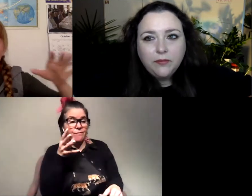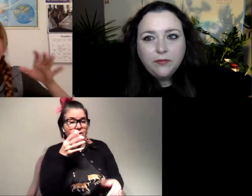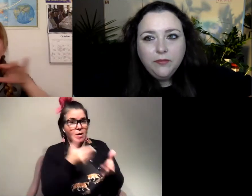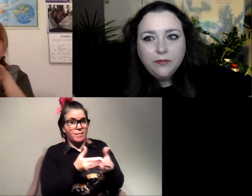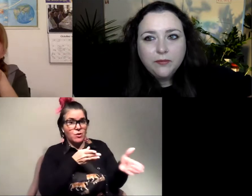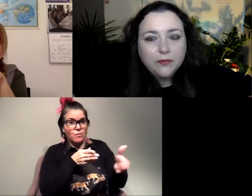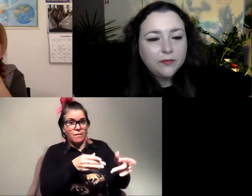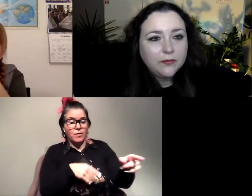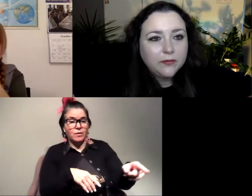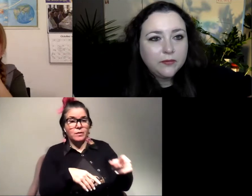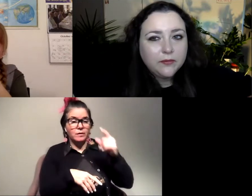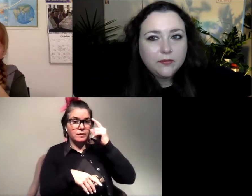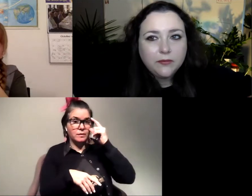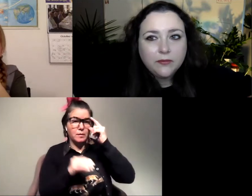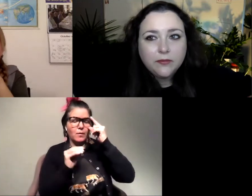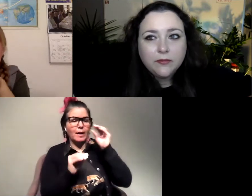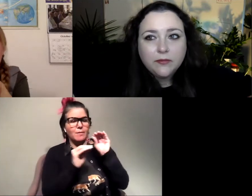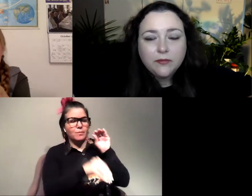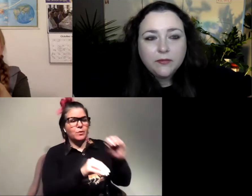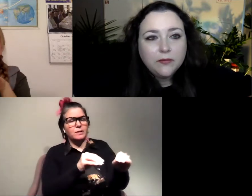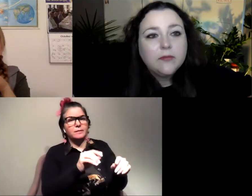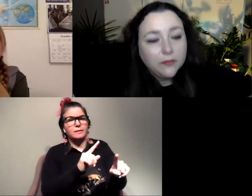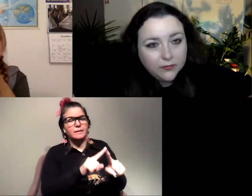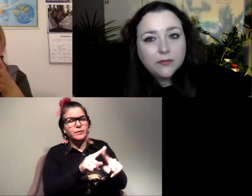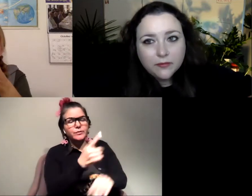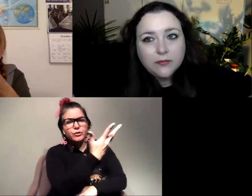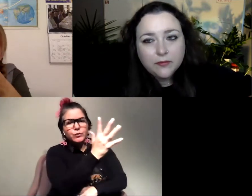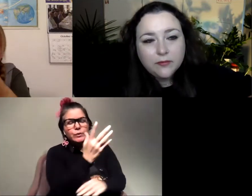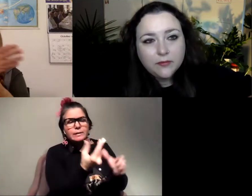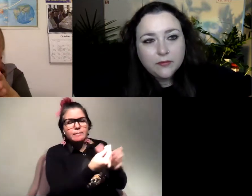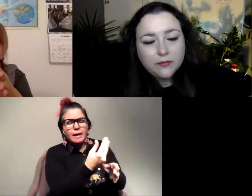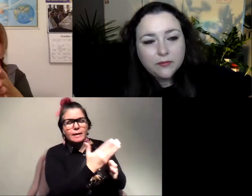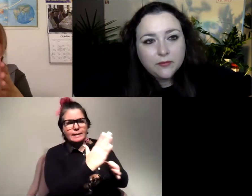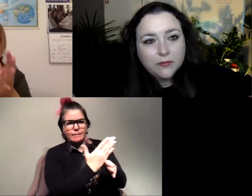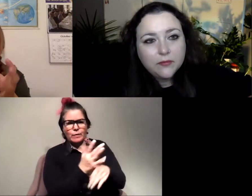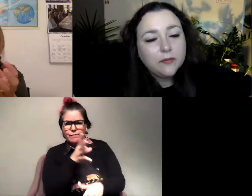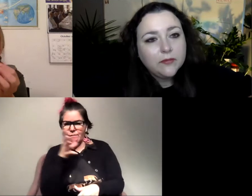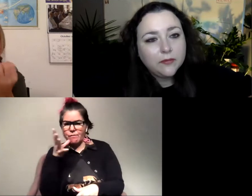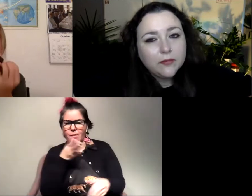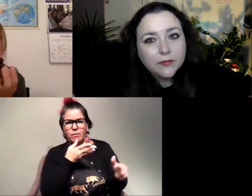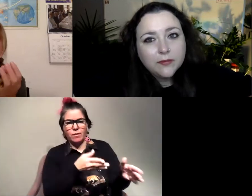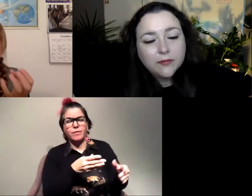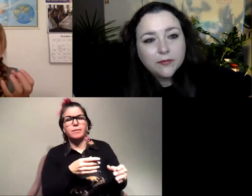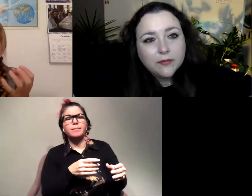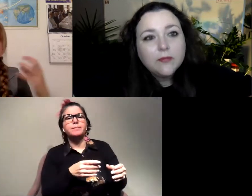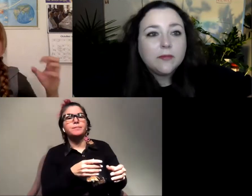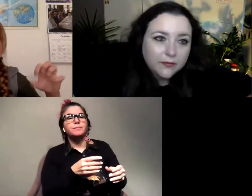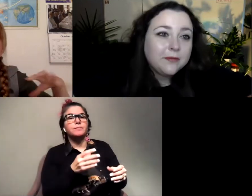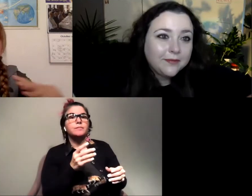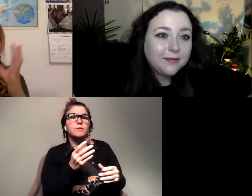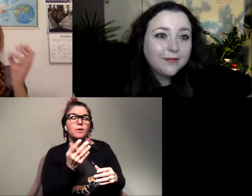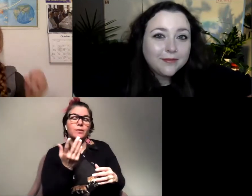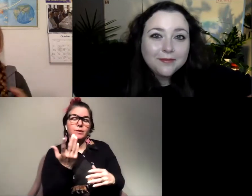river, you can put in a bunch of like trees and plants between your farm and the river, and those trees and plants love the nutrients. So